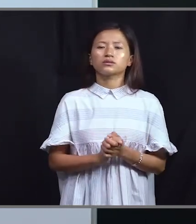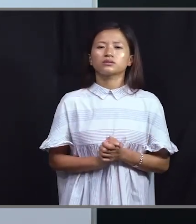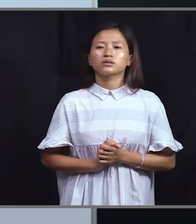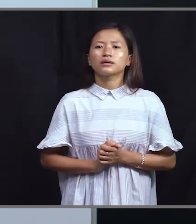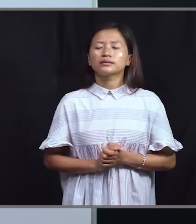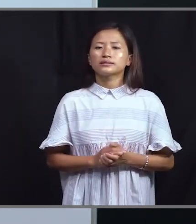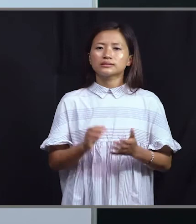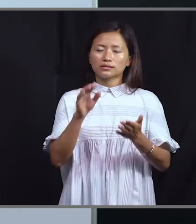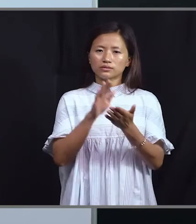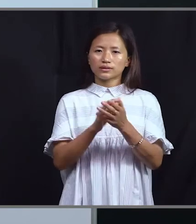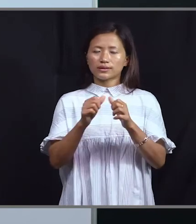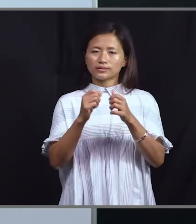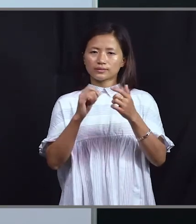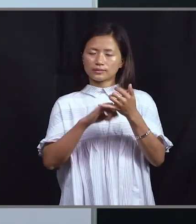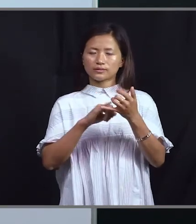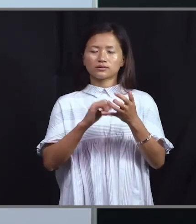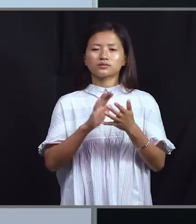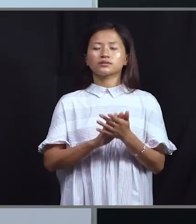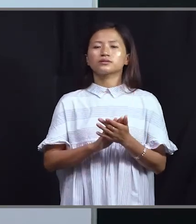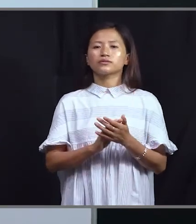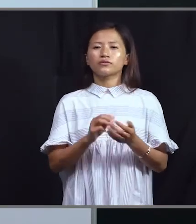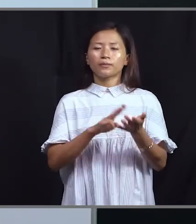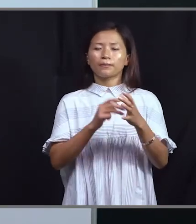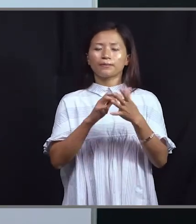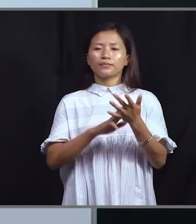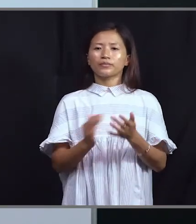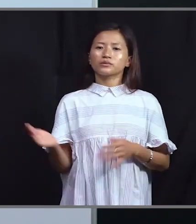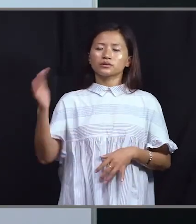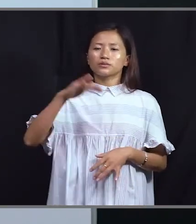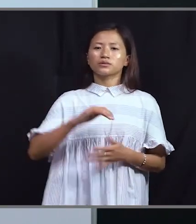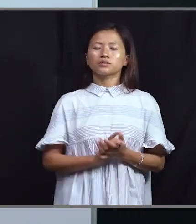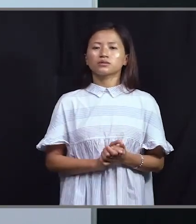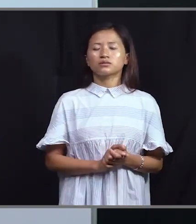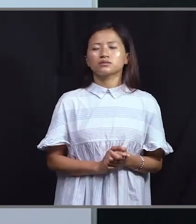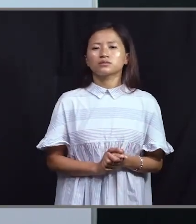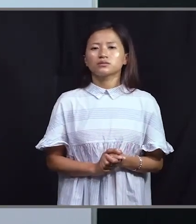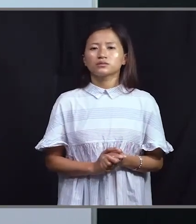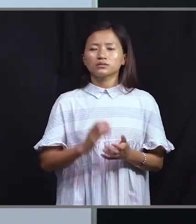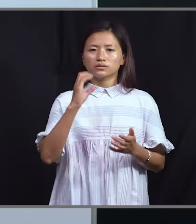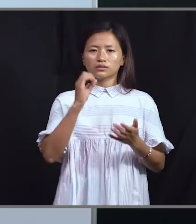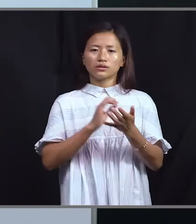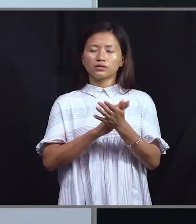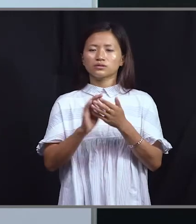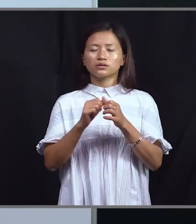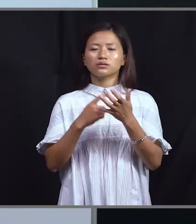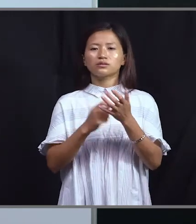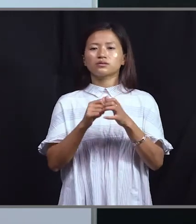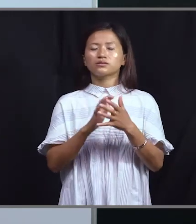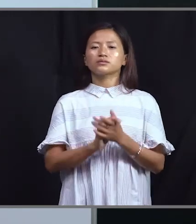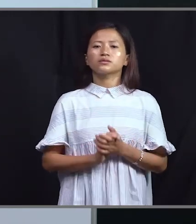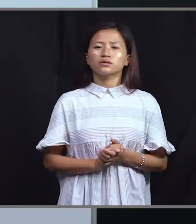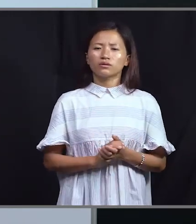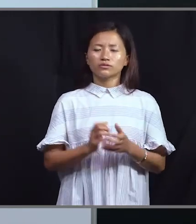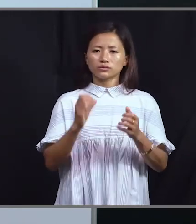is considered as an essence of management. Now coming to the characteristics of coordination. Okay, characteristics